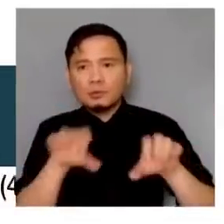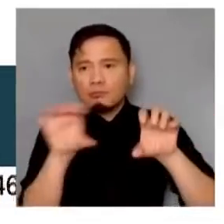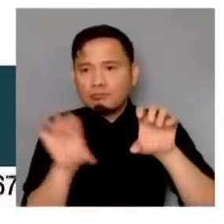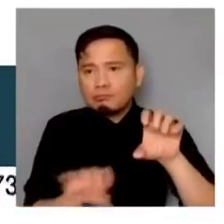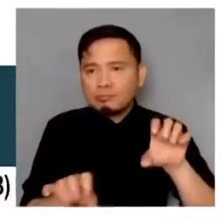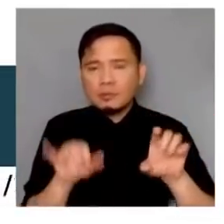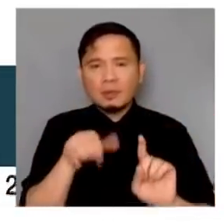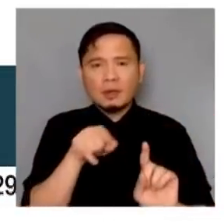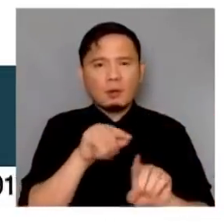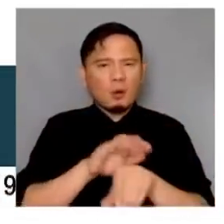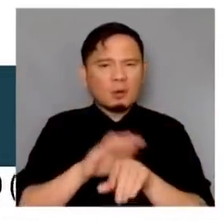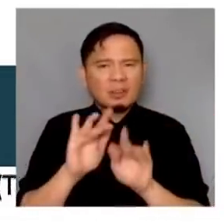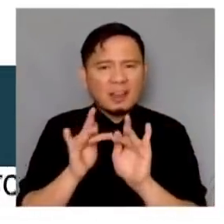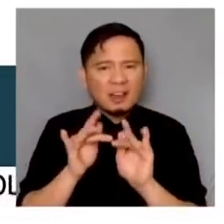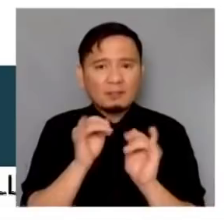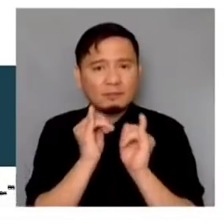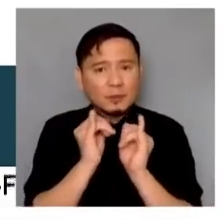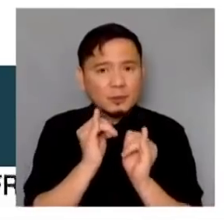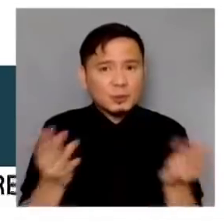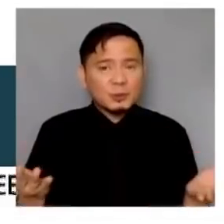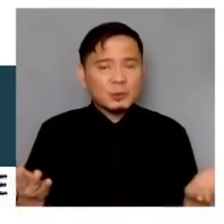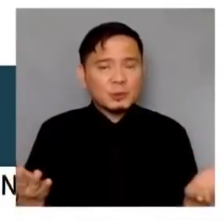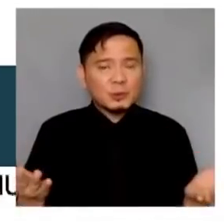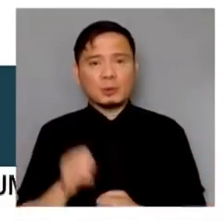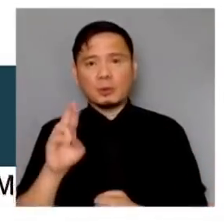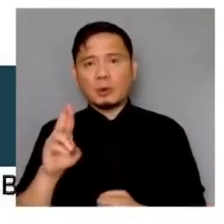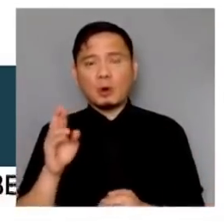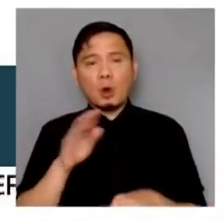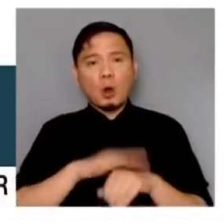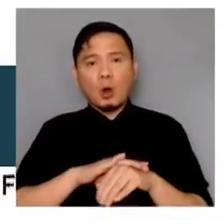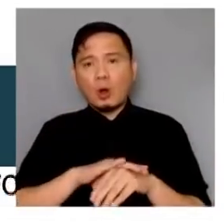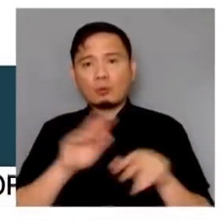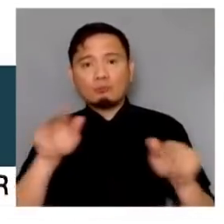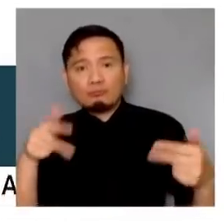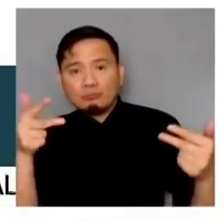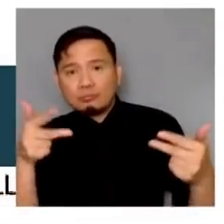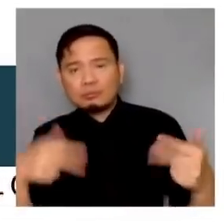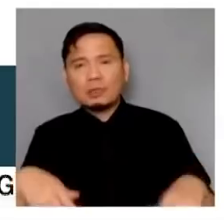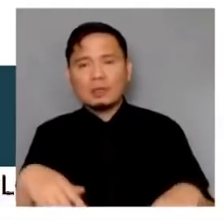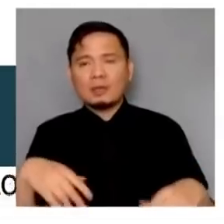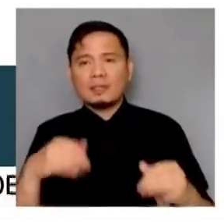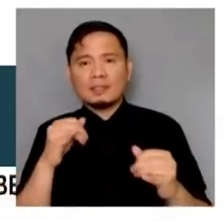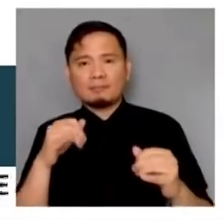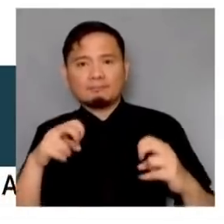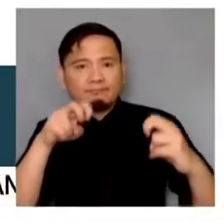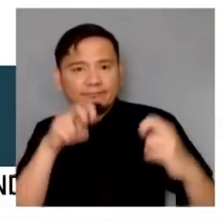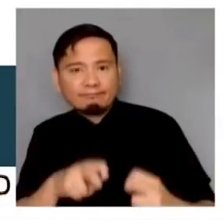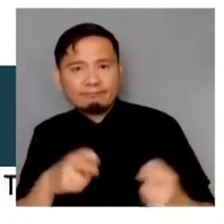mga online interviews or online rallies, e-rallies.